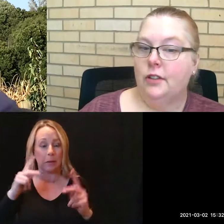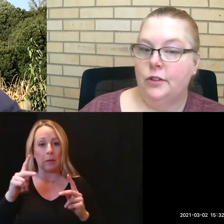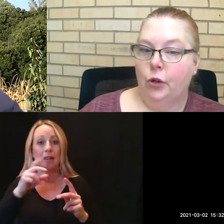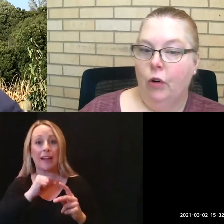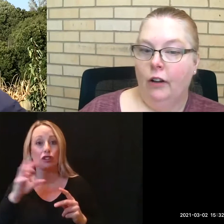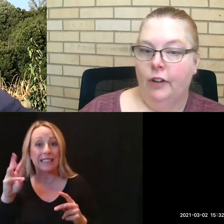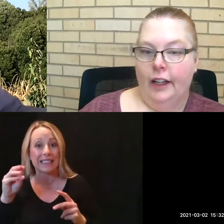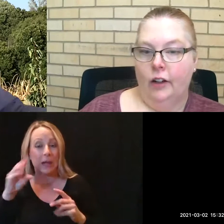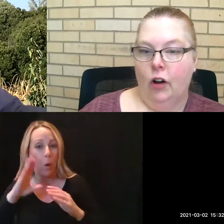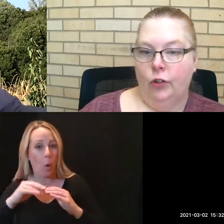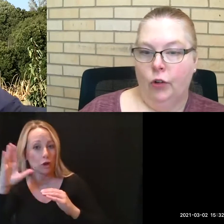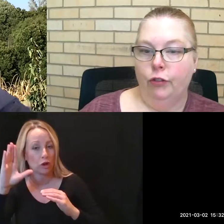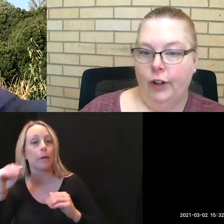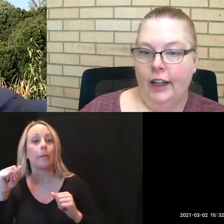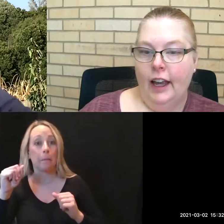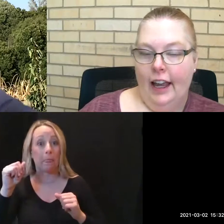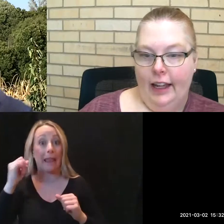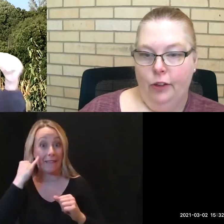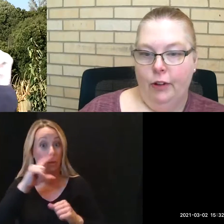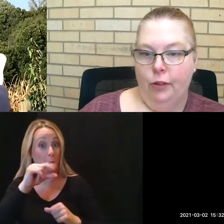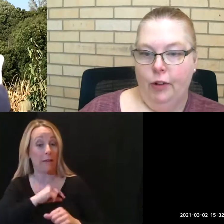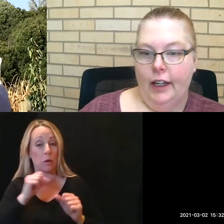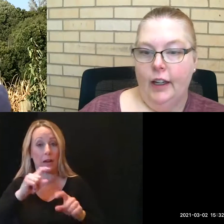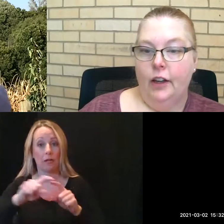Those residents who qualify can call toll-free